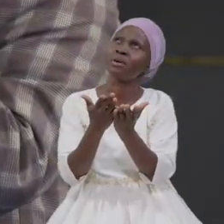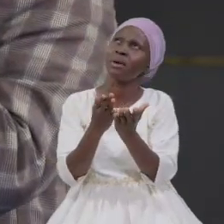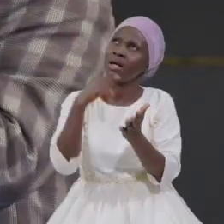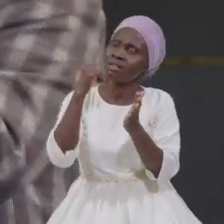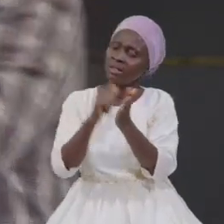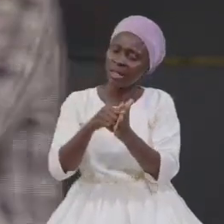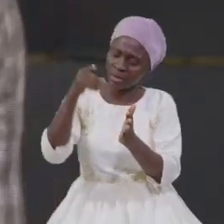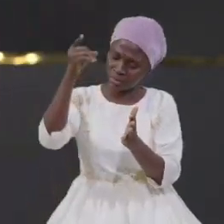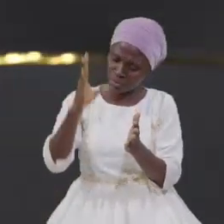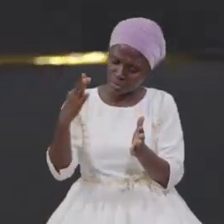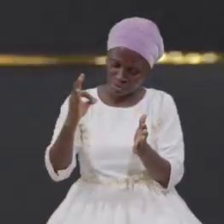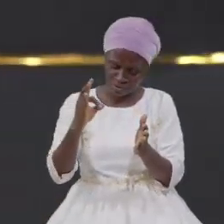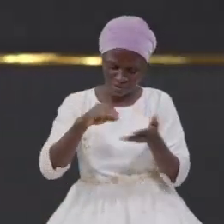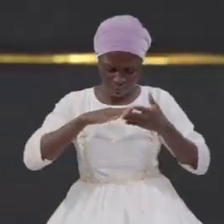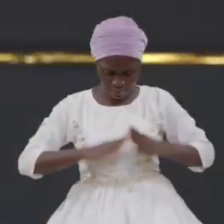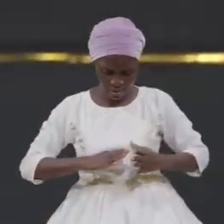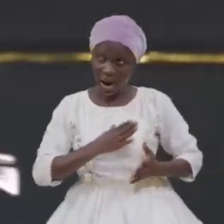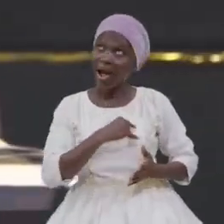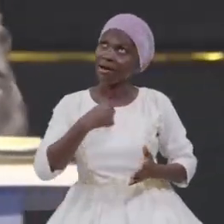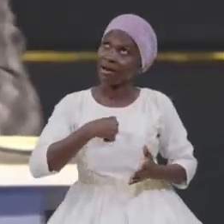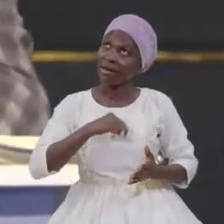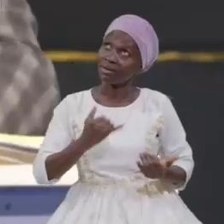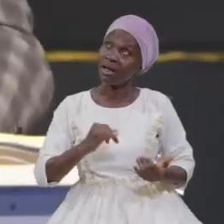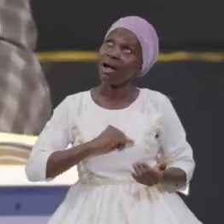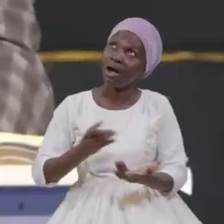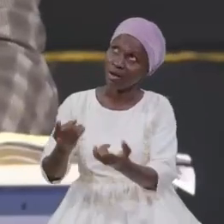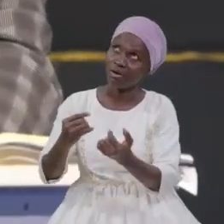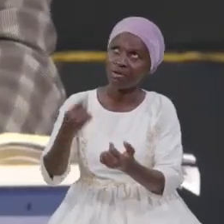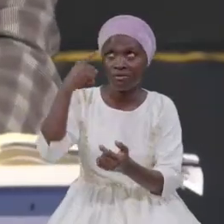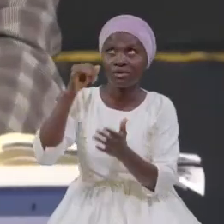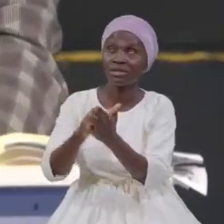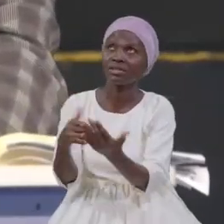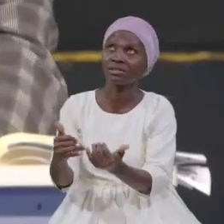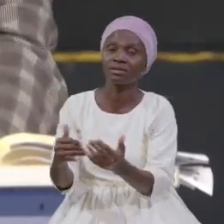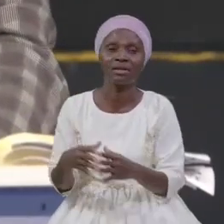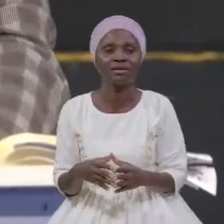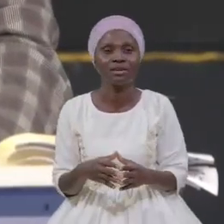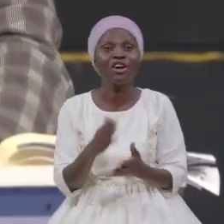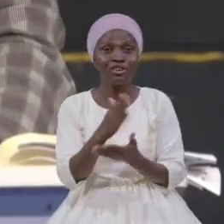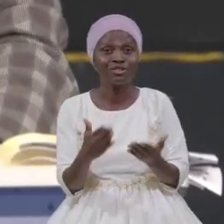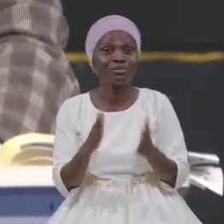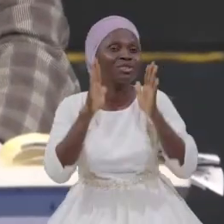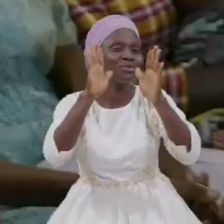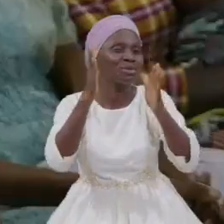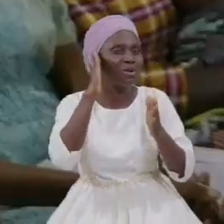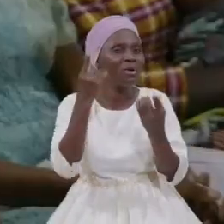peace. And I come for that. Then something marvelous will take place in your